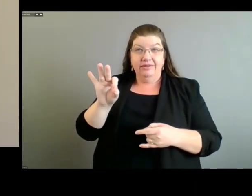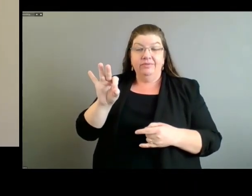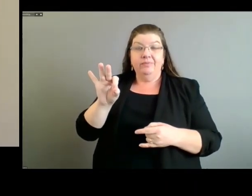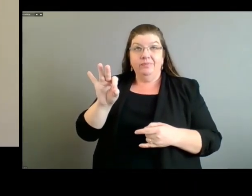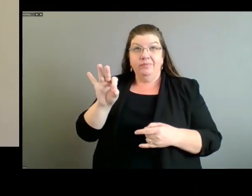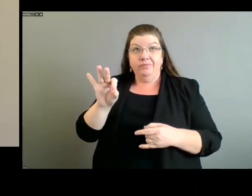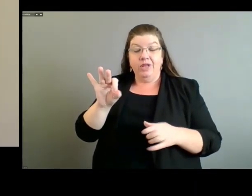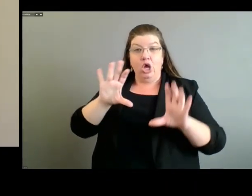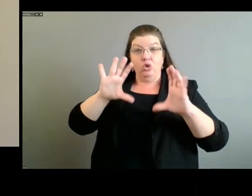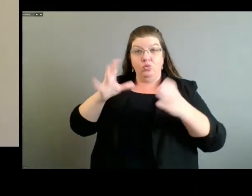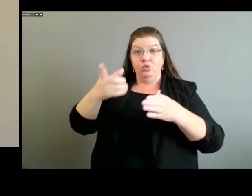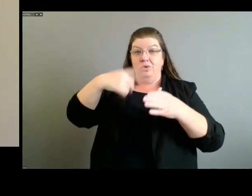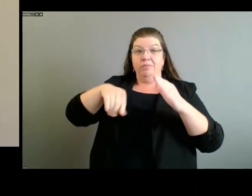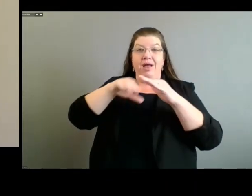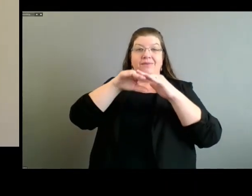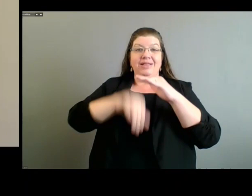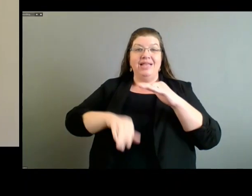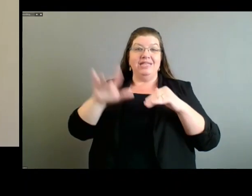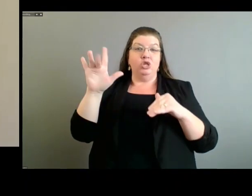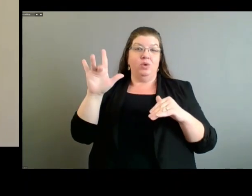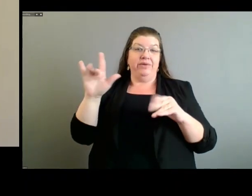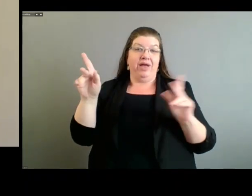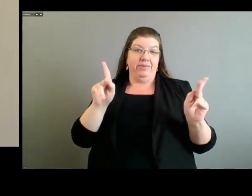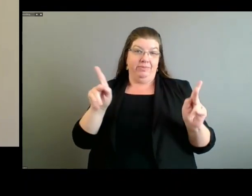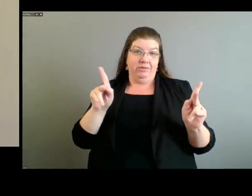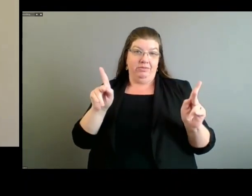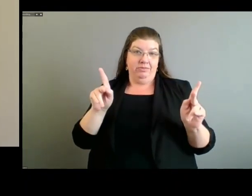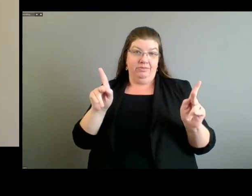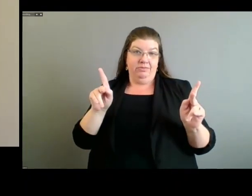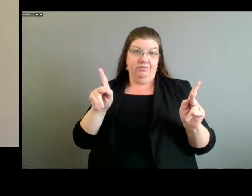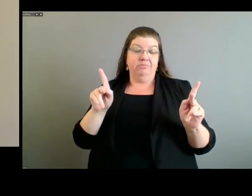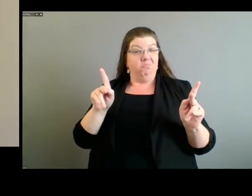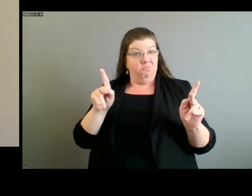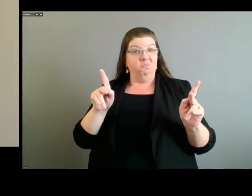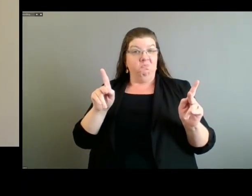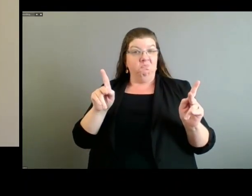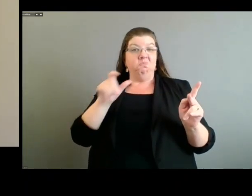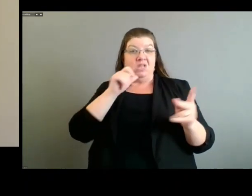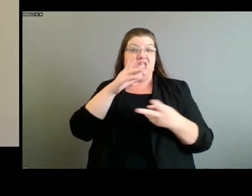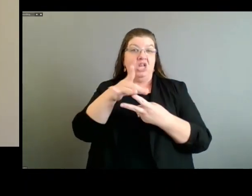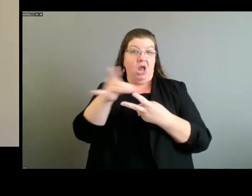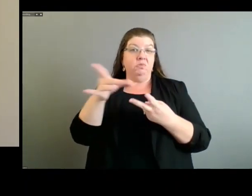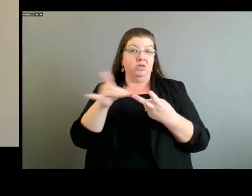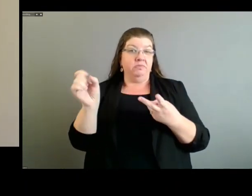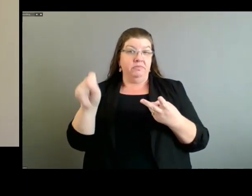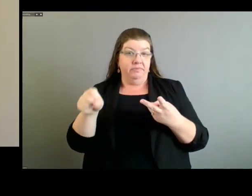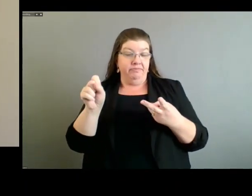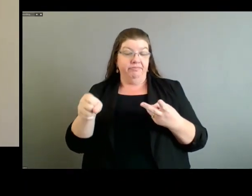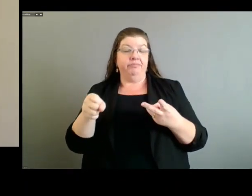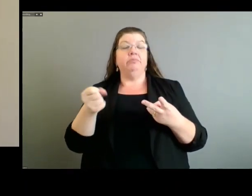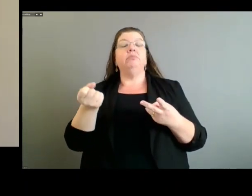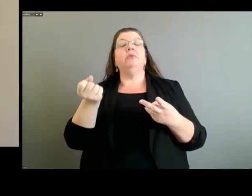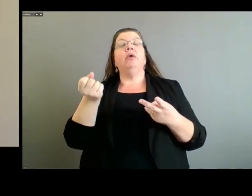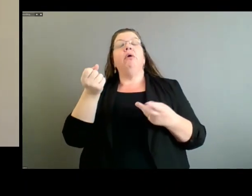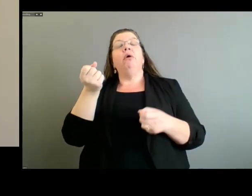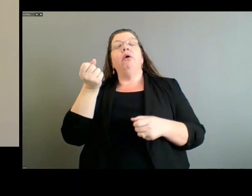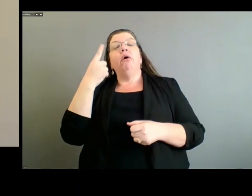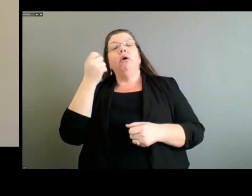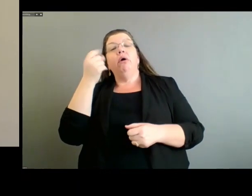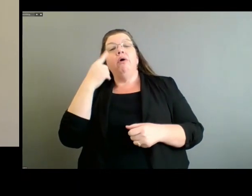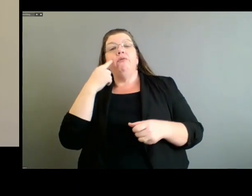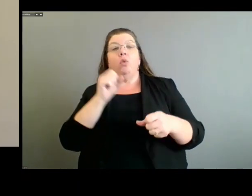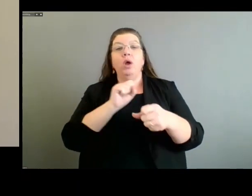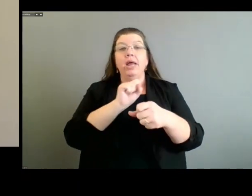a group of less than 25 people. That is definitely an option. Now, with regard to